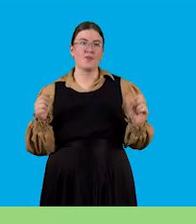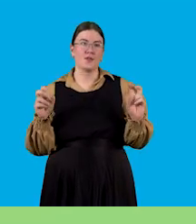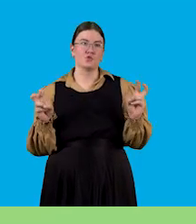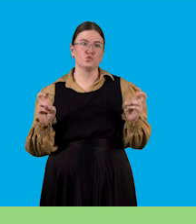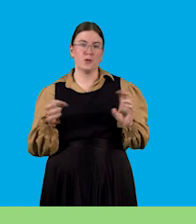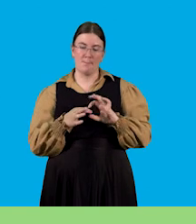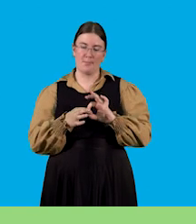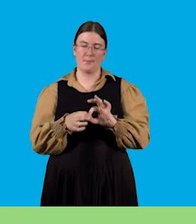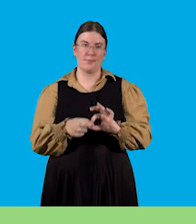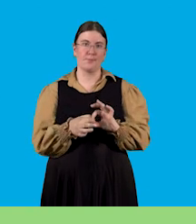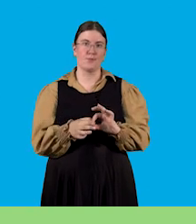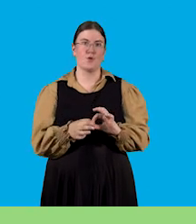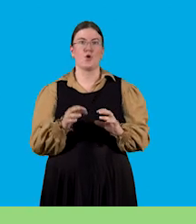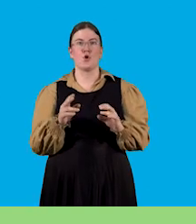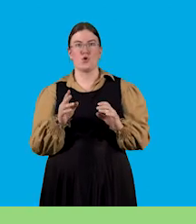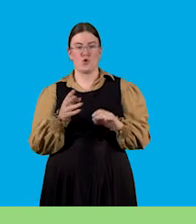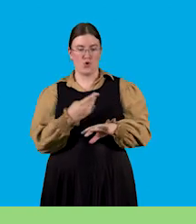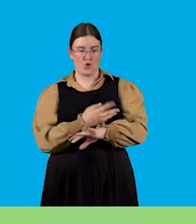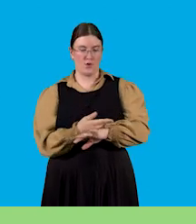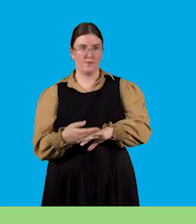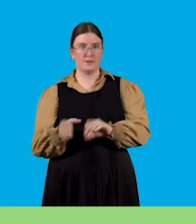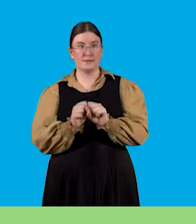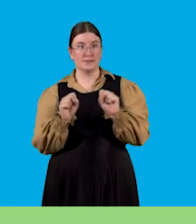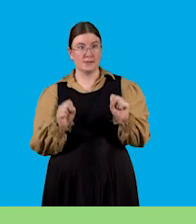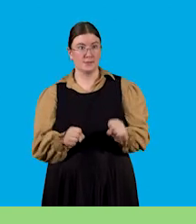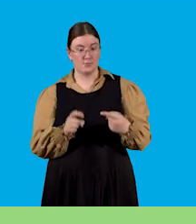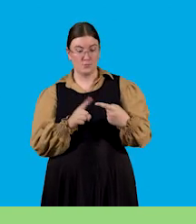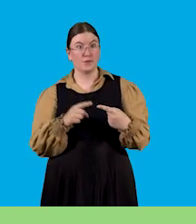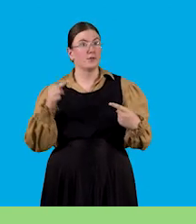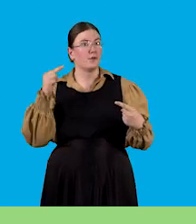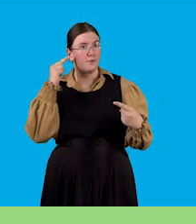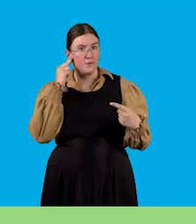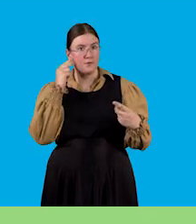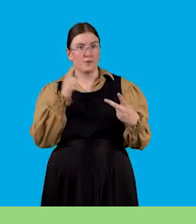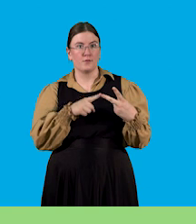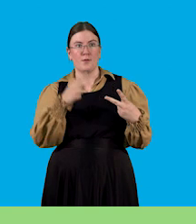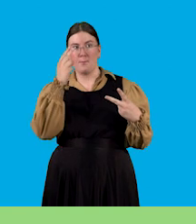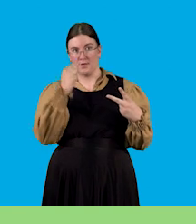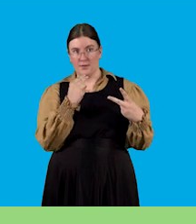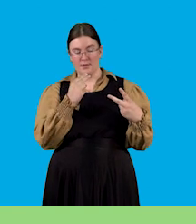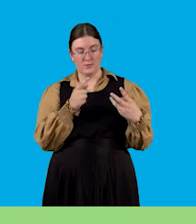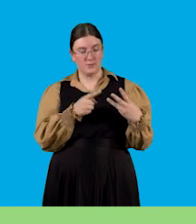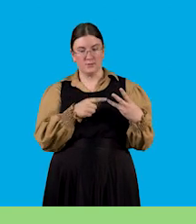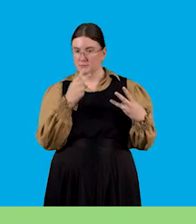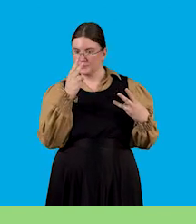are related to the nervous system, namely deafness, blindness,